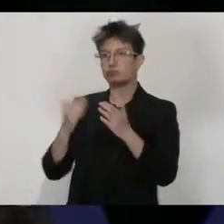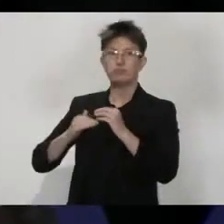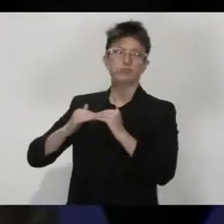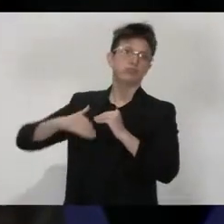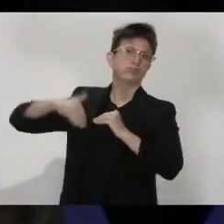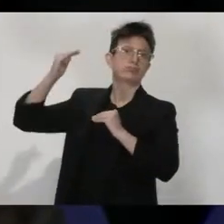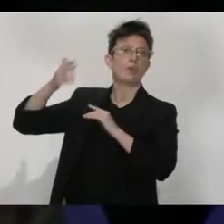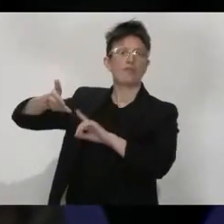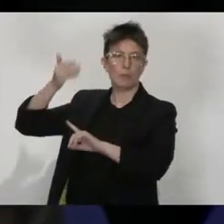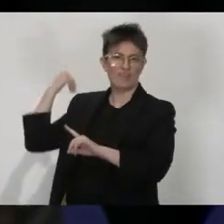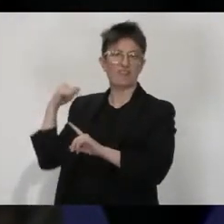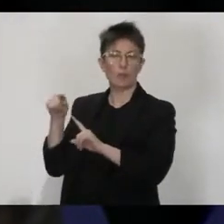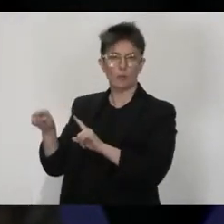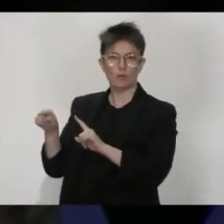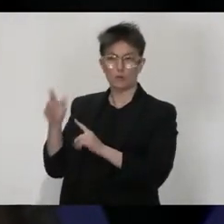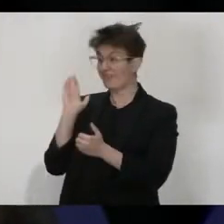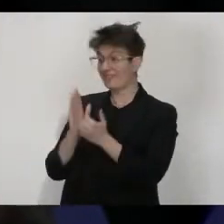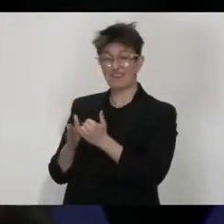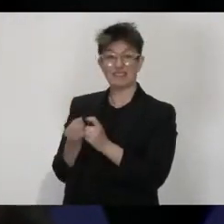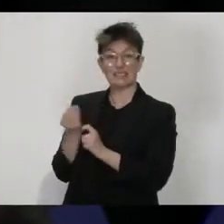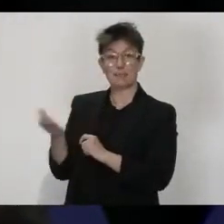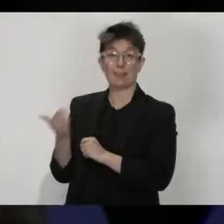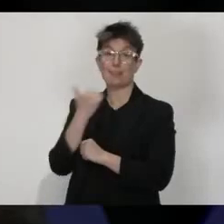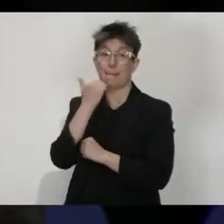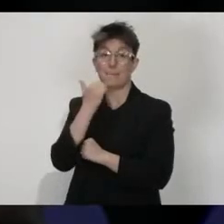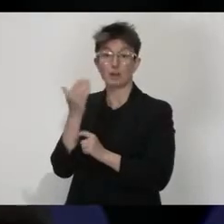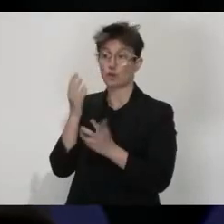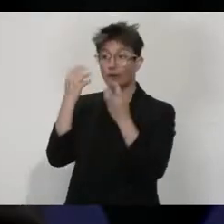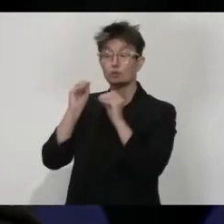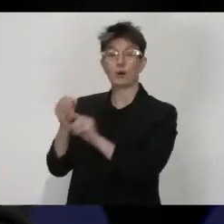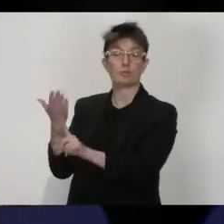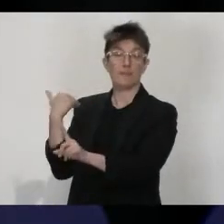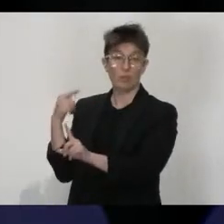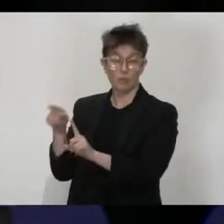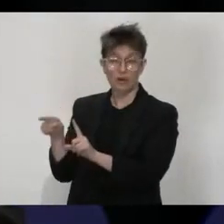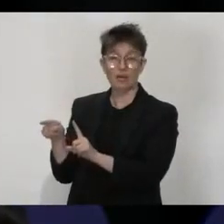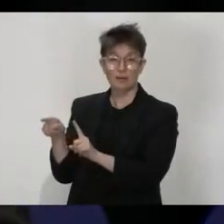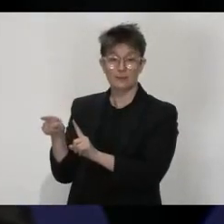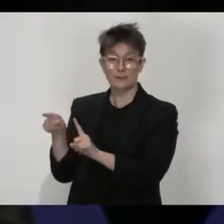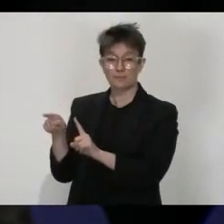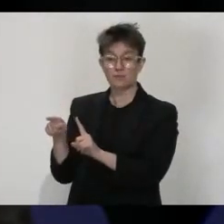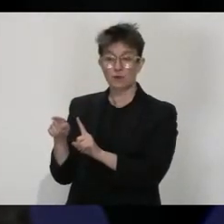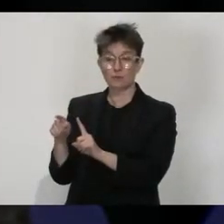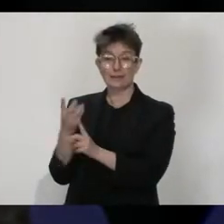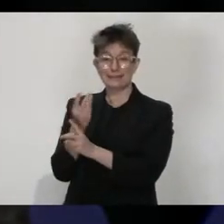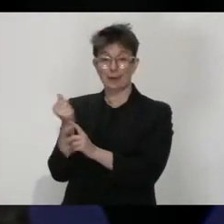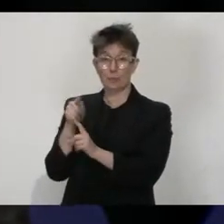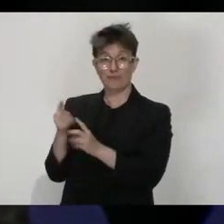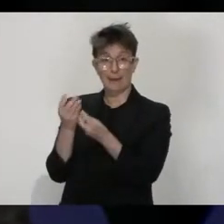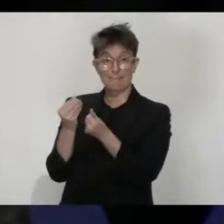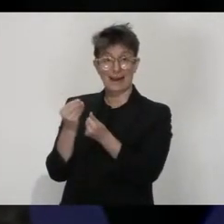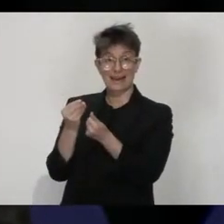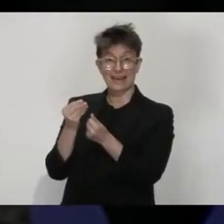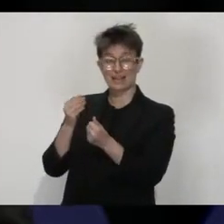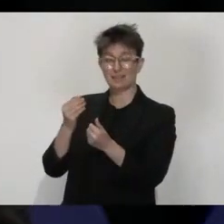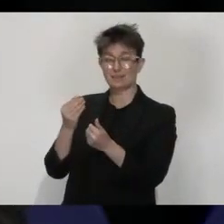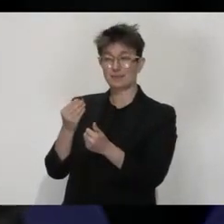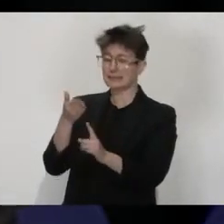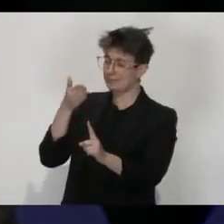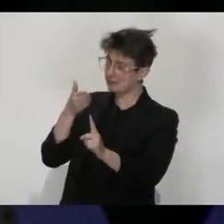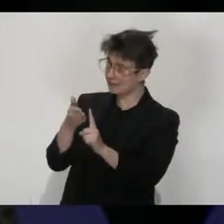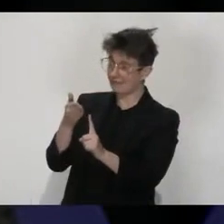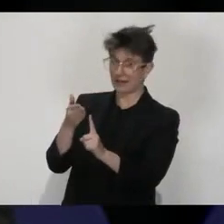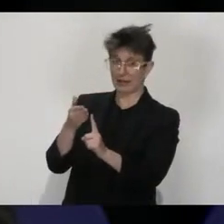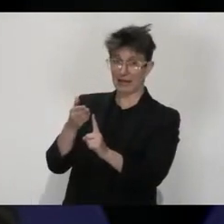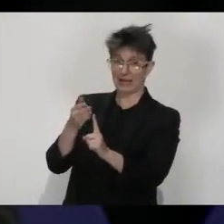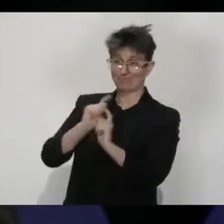the country, I think of which about $11.75 million went for exactly those issues around maintenance. So I'm